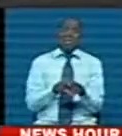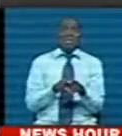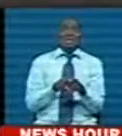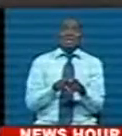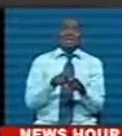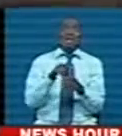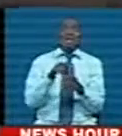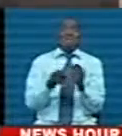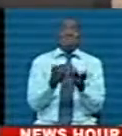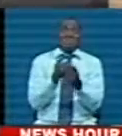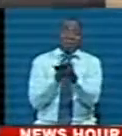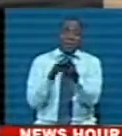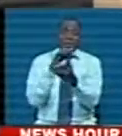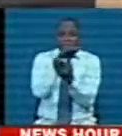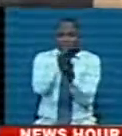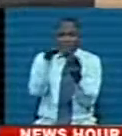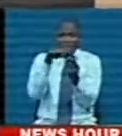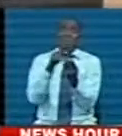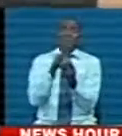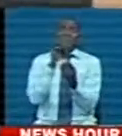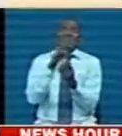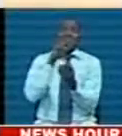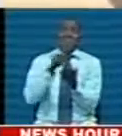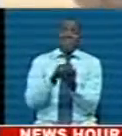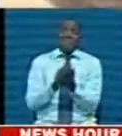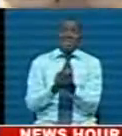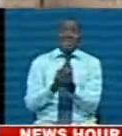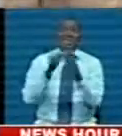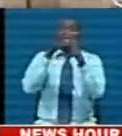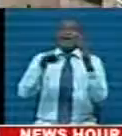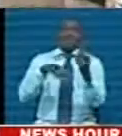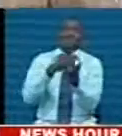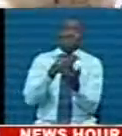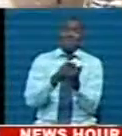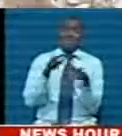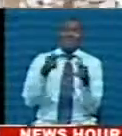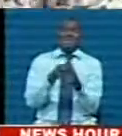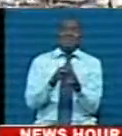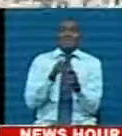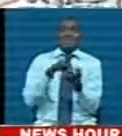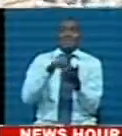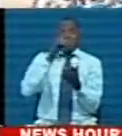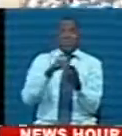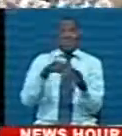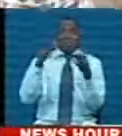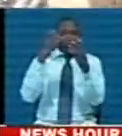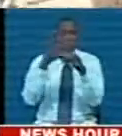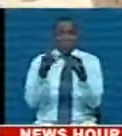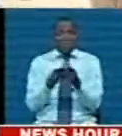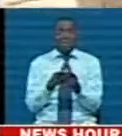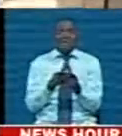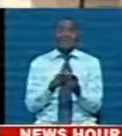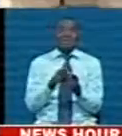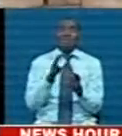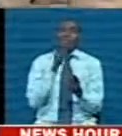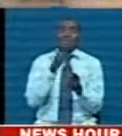of the fire on top of it. Some victims say each household was given a student mattress and 2 bags of